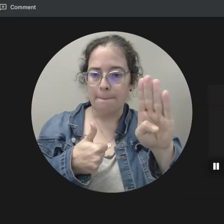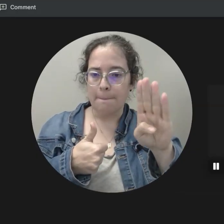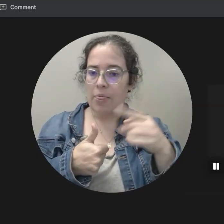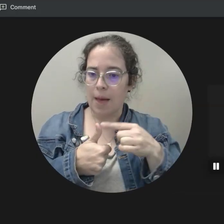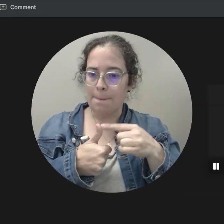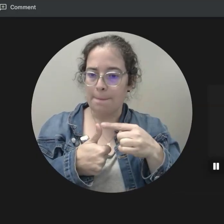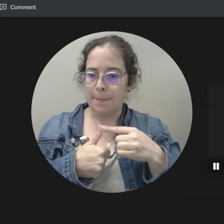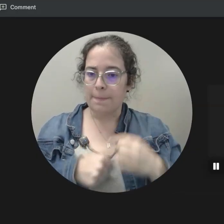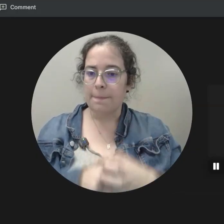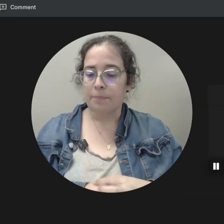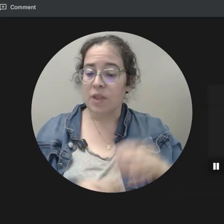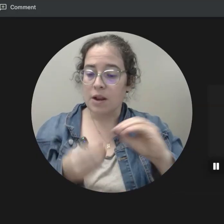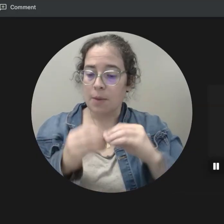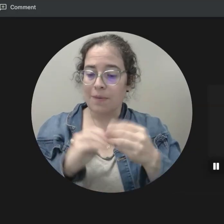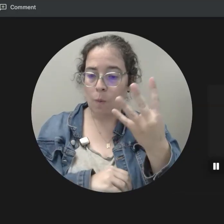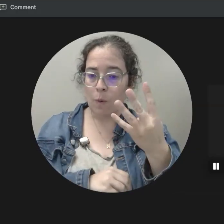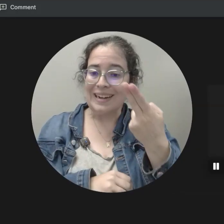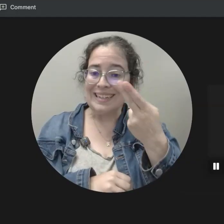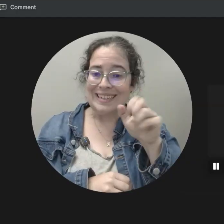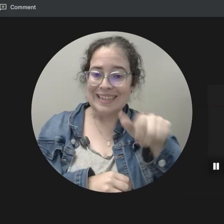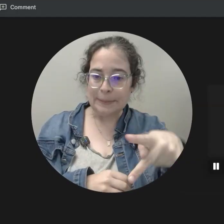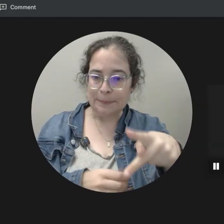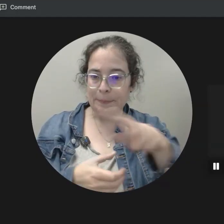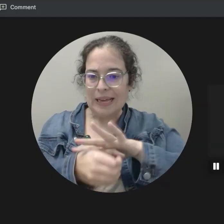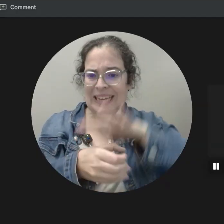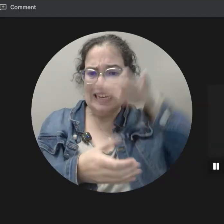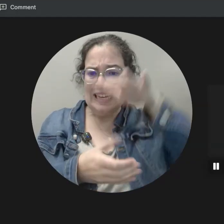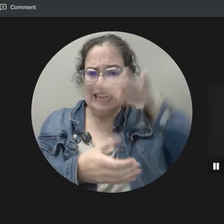Number 4, heat.